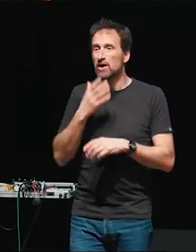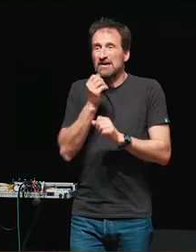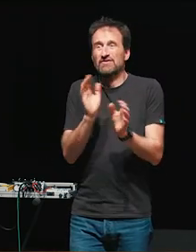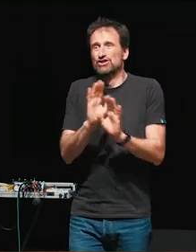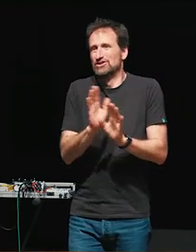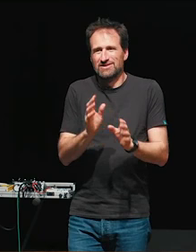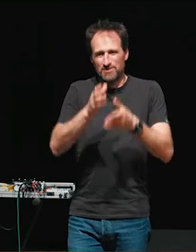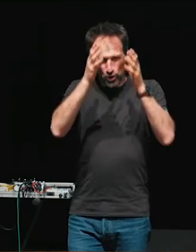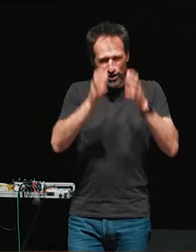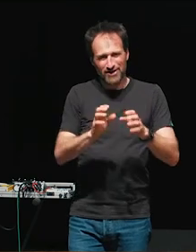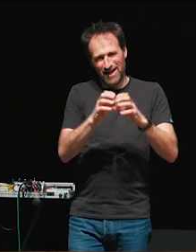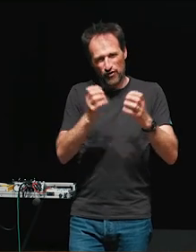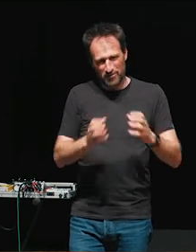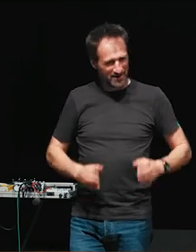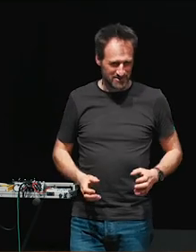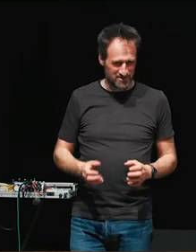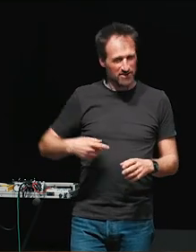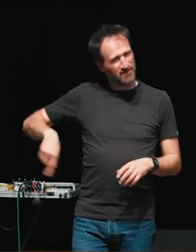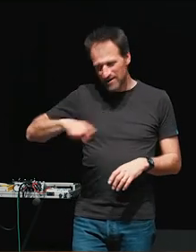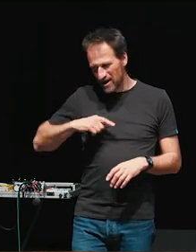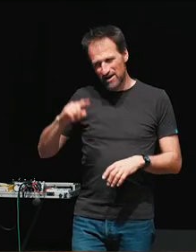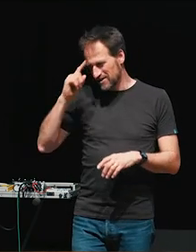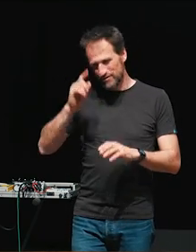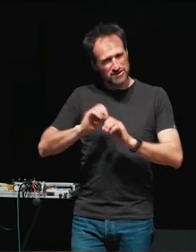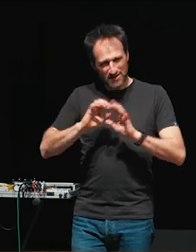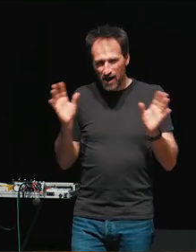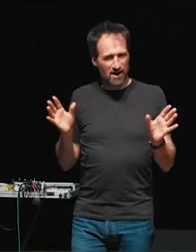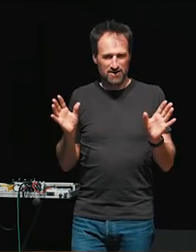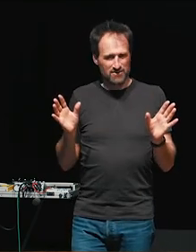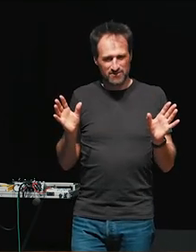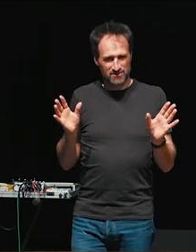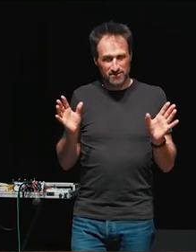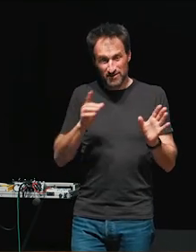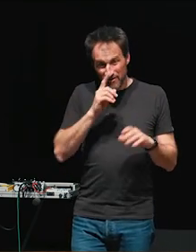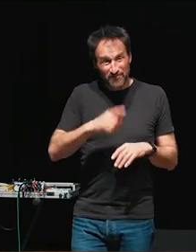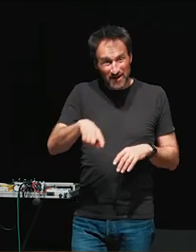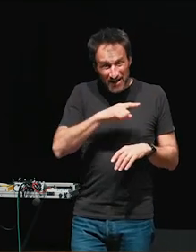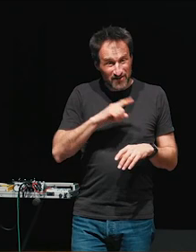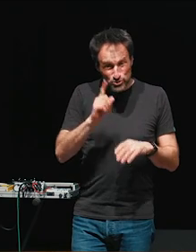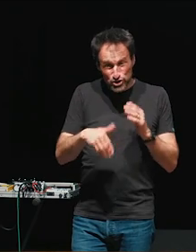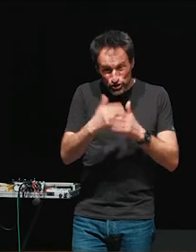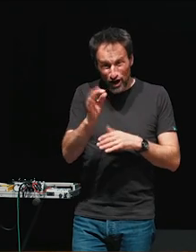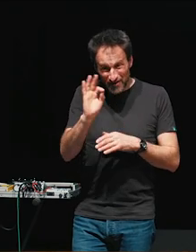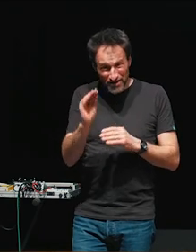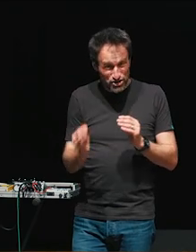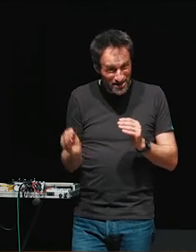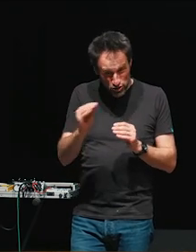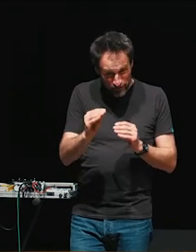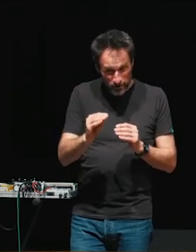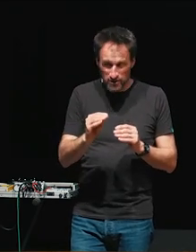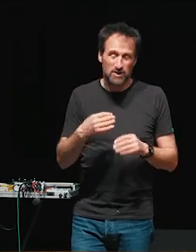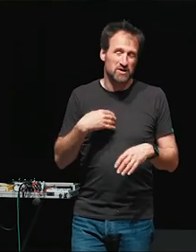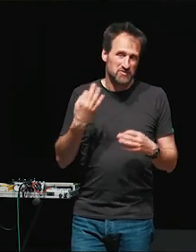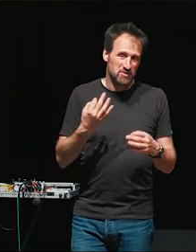know, if we had thought of it clearly well enough, he would have thought, if we needed to add the new features, we would have just taken